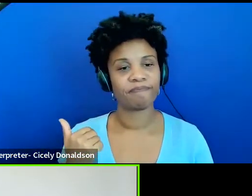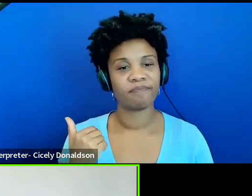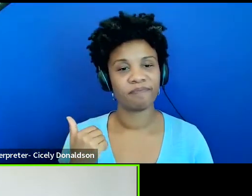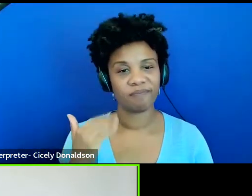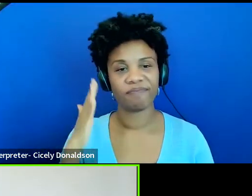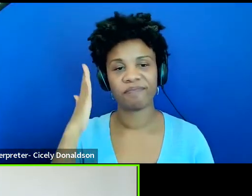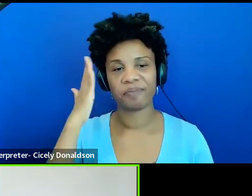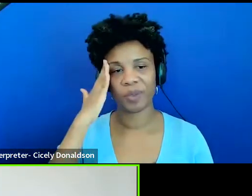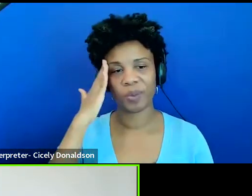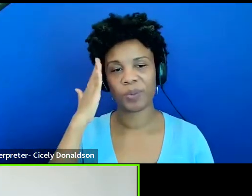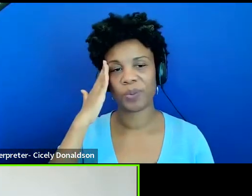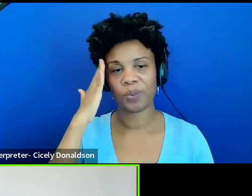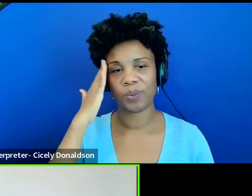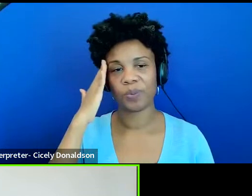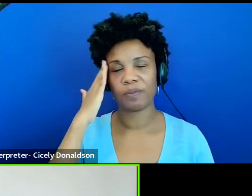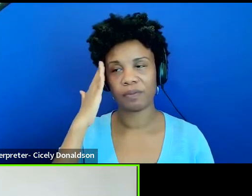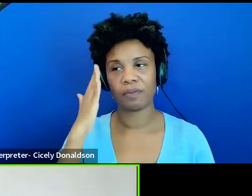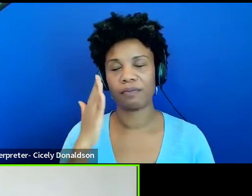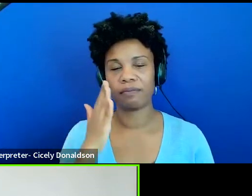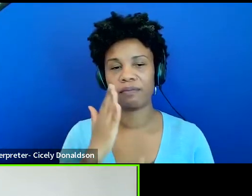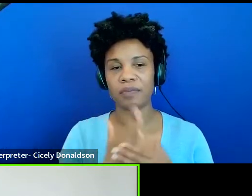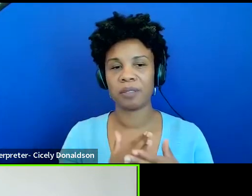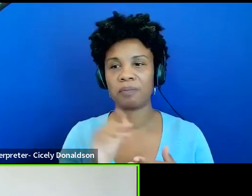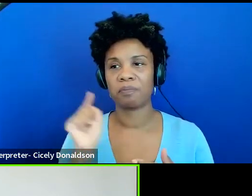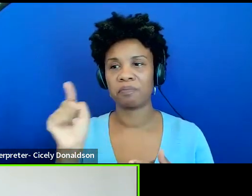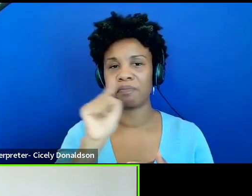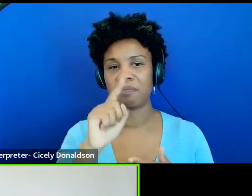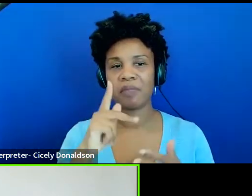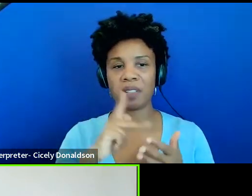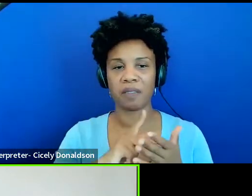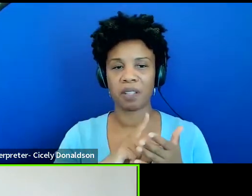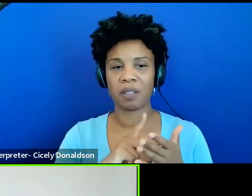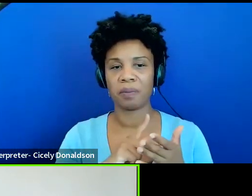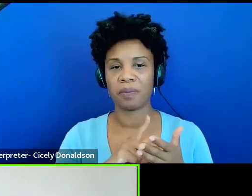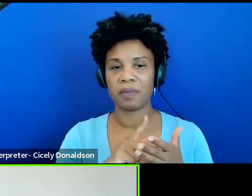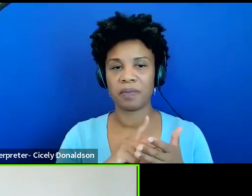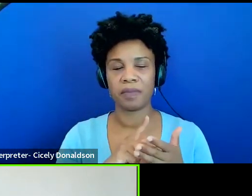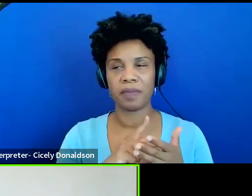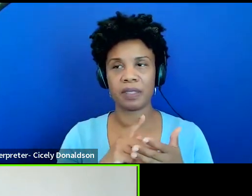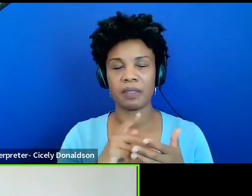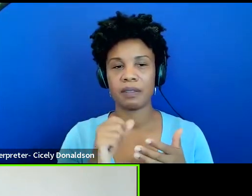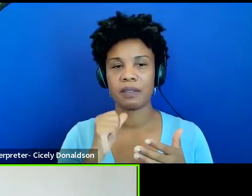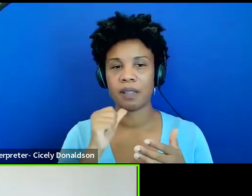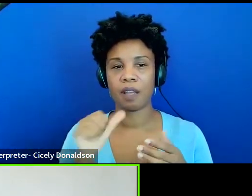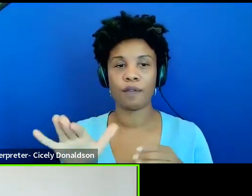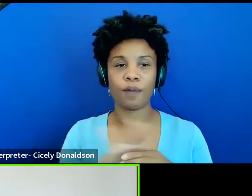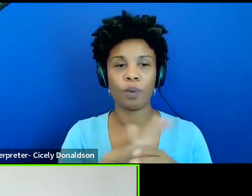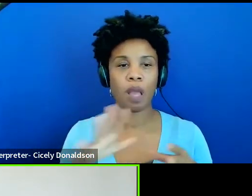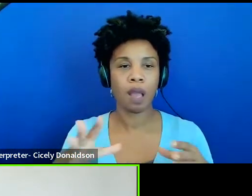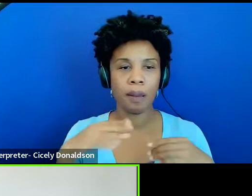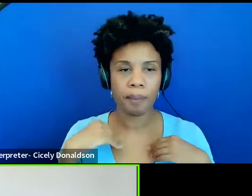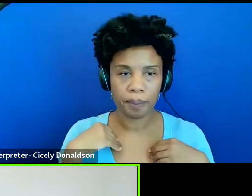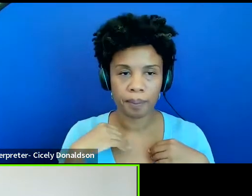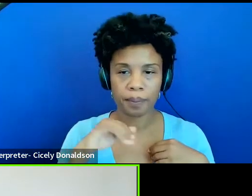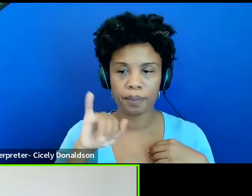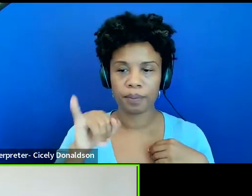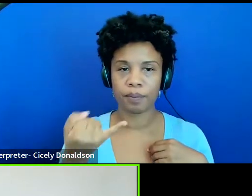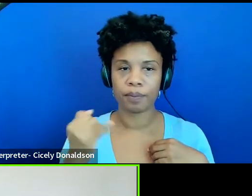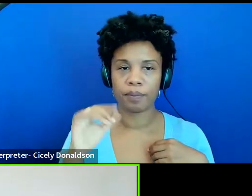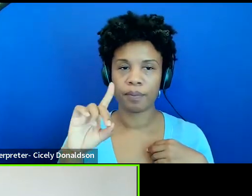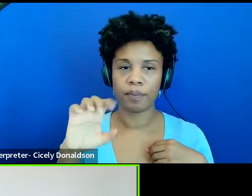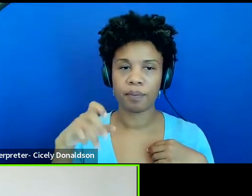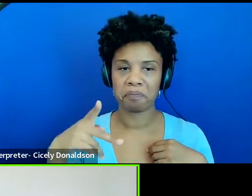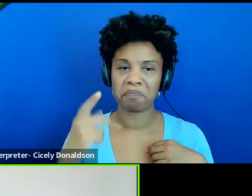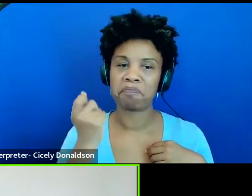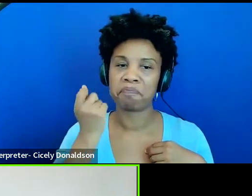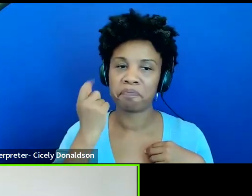in terms of some of the pharmacies not coming fully on board. However, what I would suggest is,